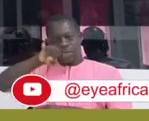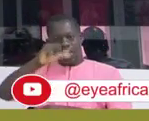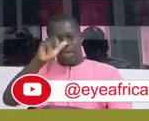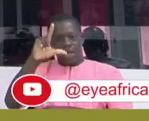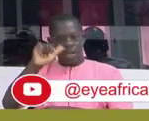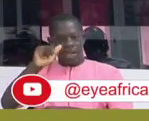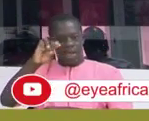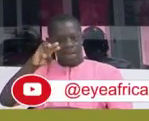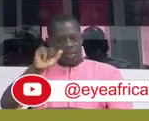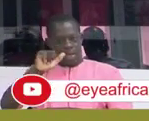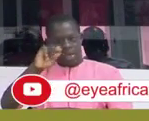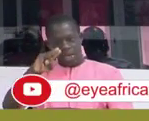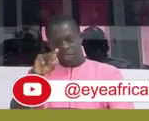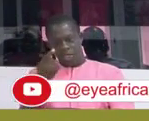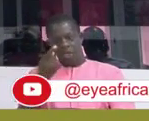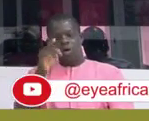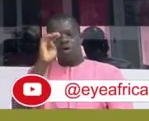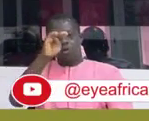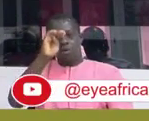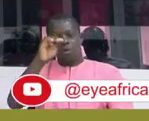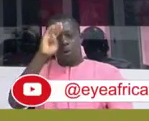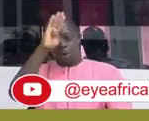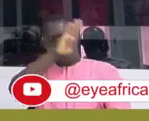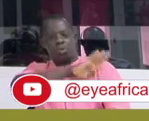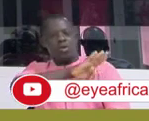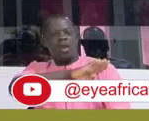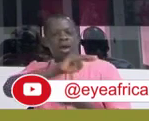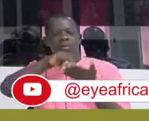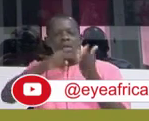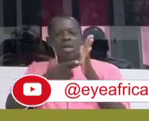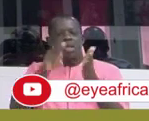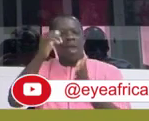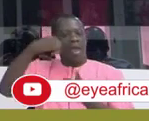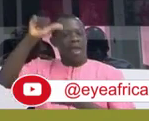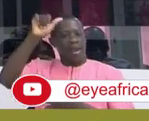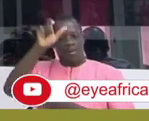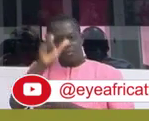is because used to call him the